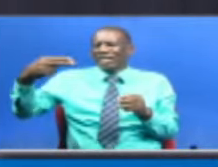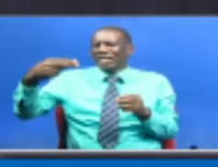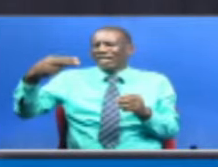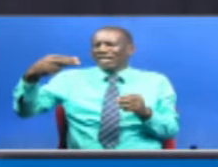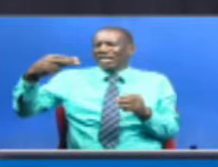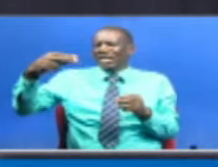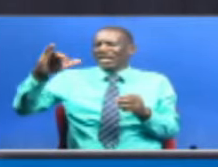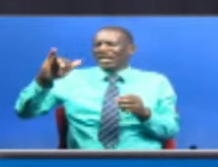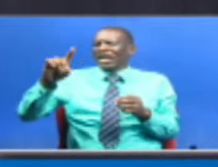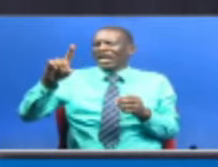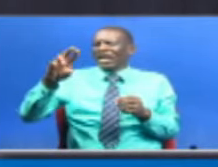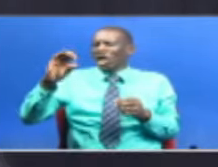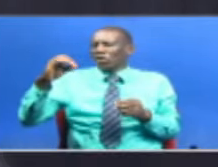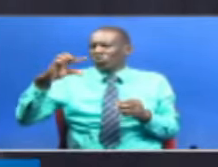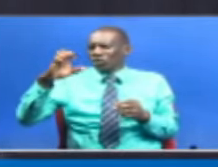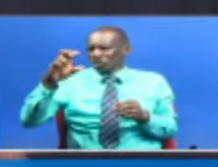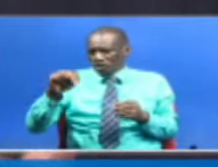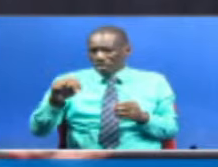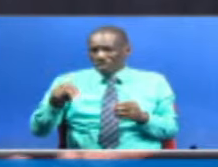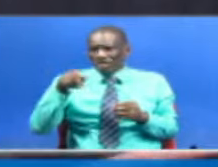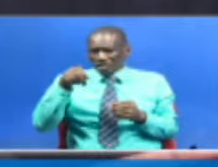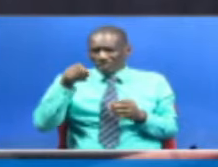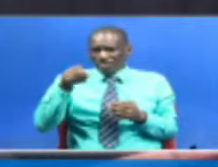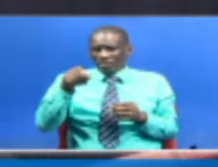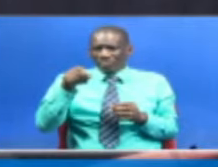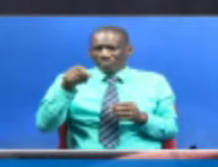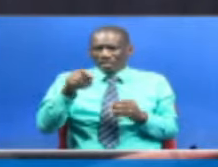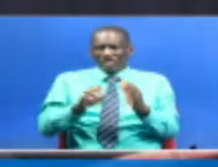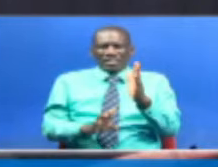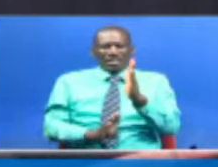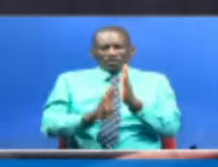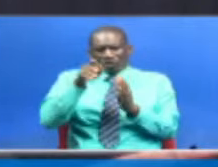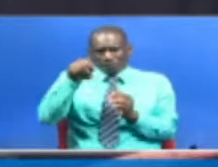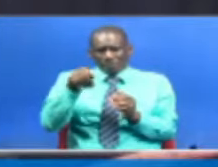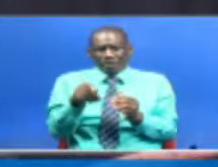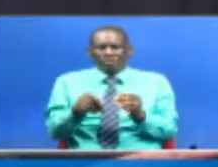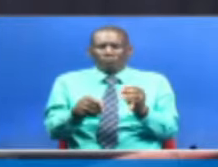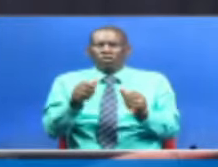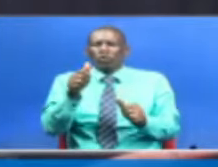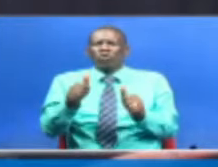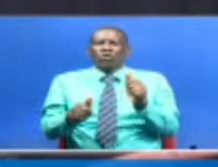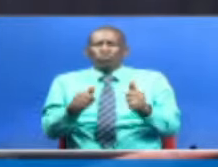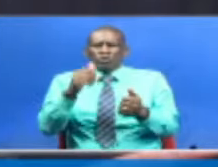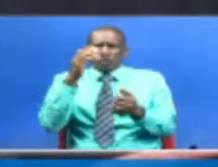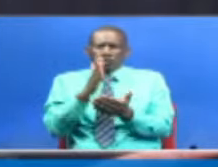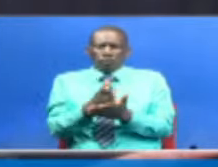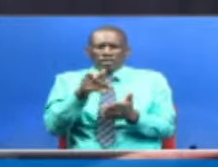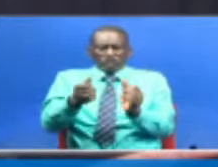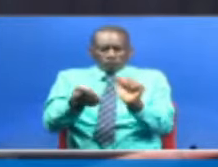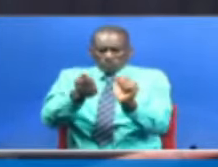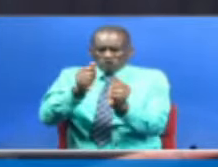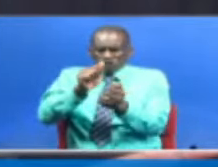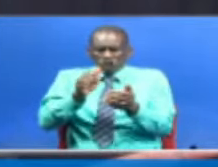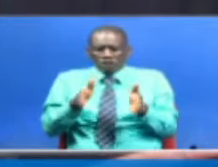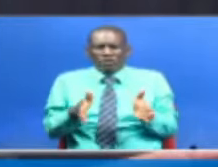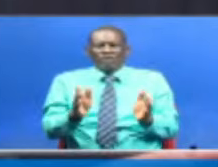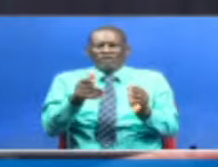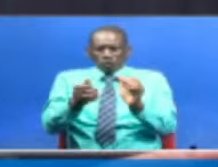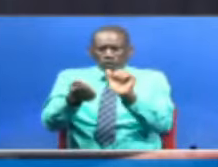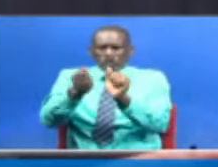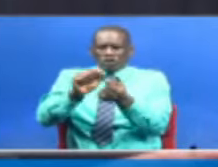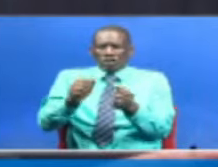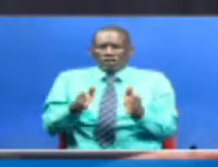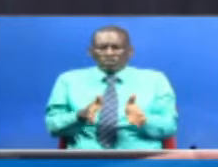green hydrogen is a frontier development that really is going to change the way we